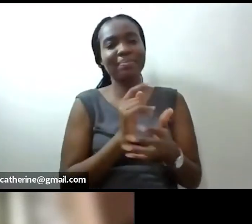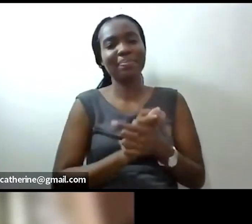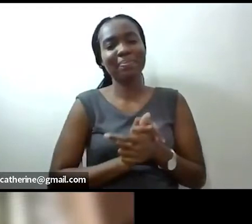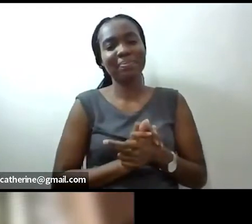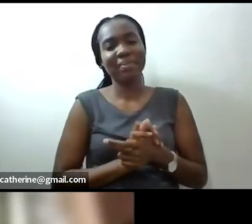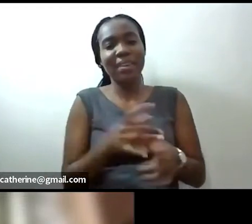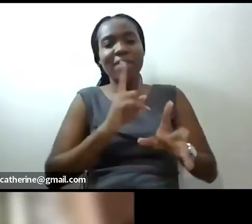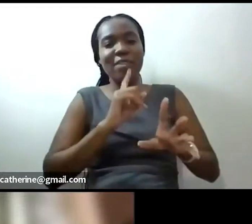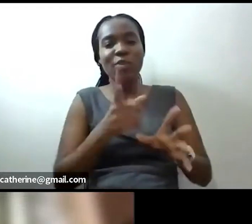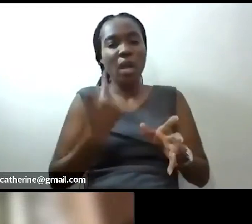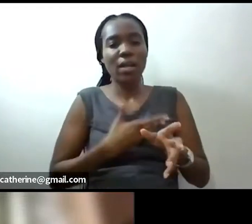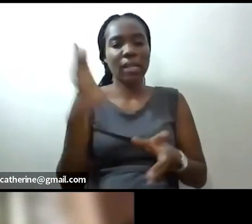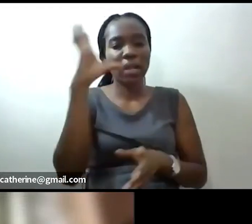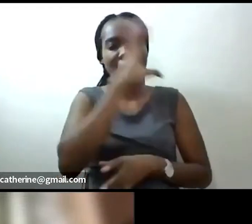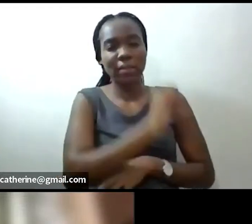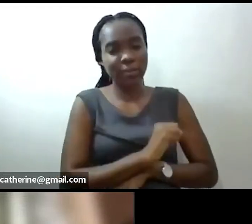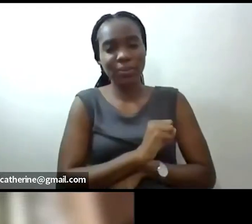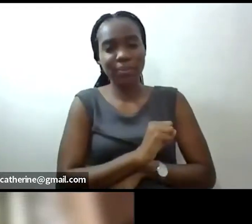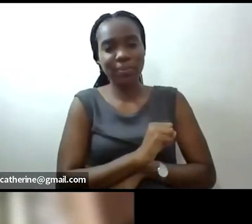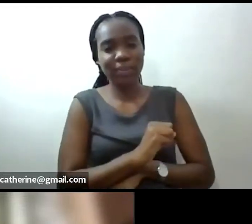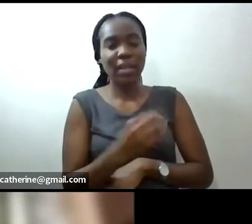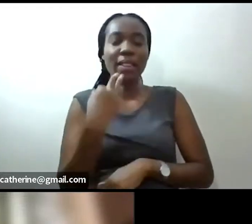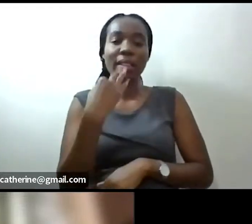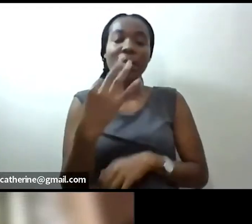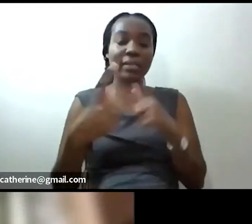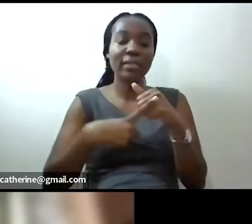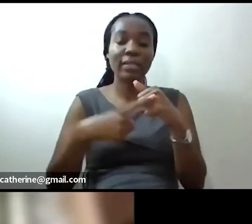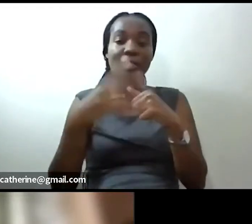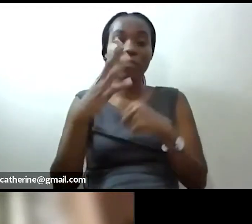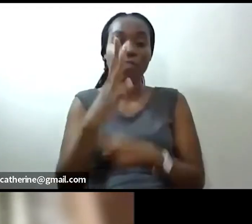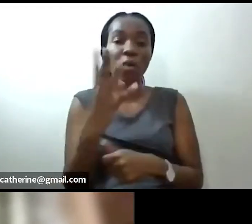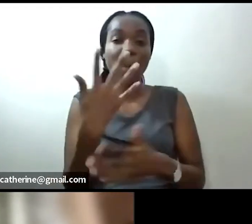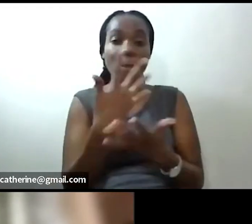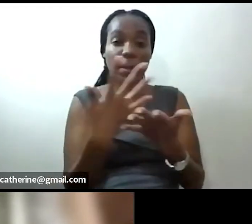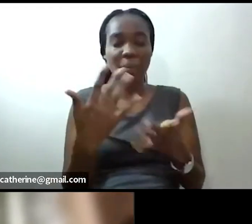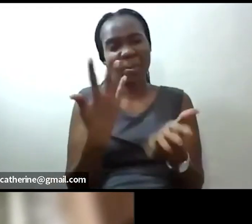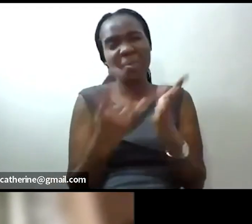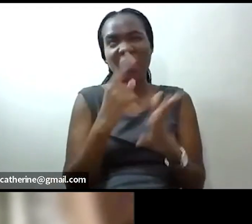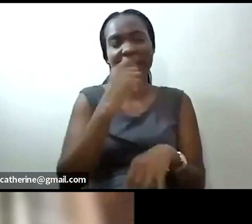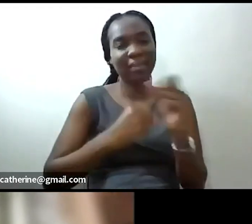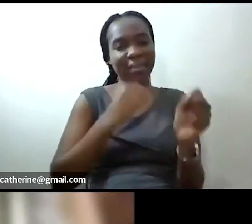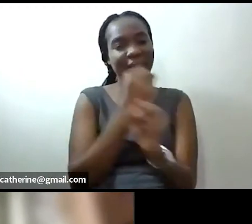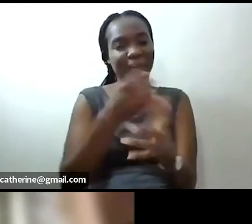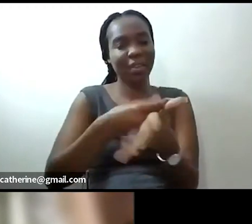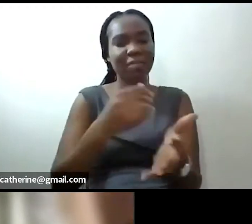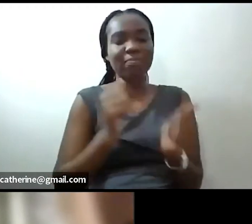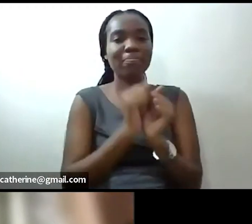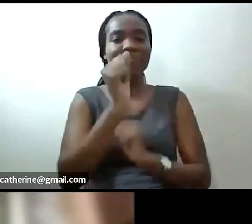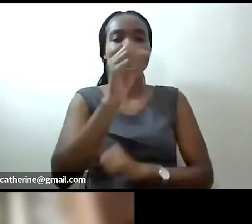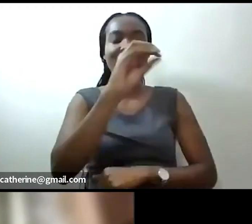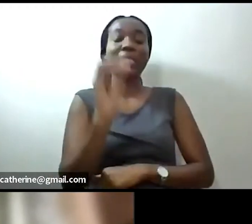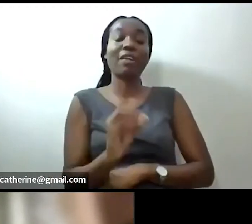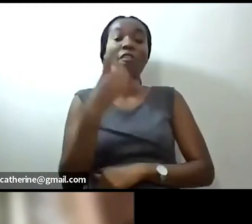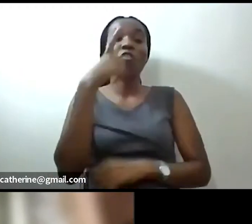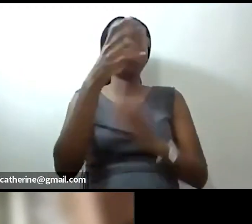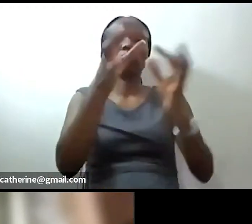So let's assume the 364 paper, which is about a year, is paying 15% for the Treasury bill, and you're